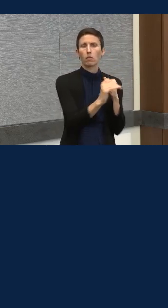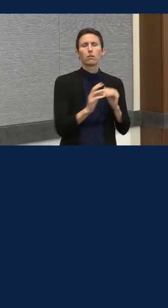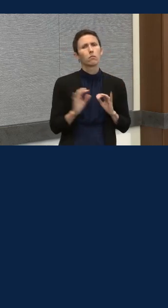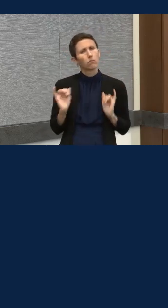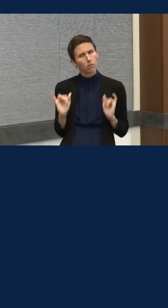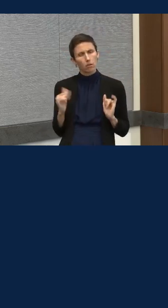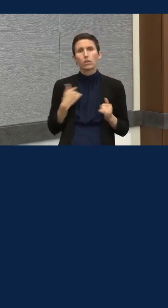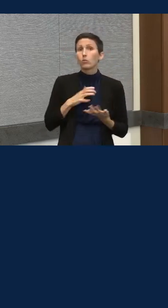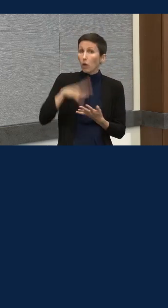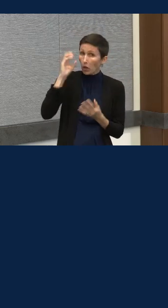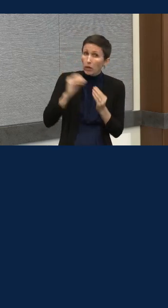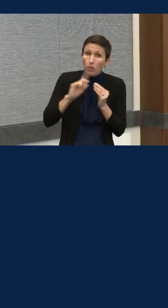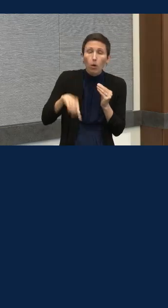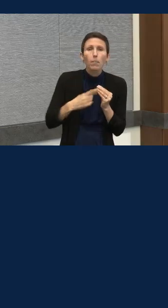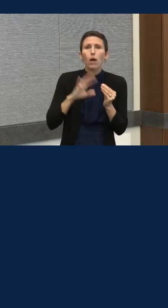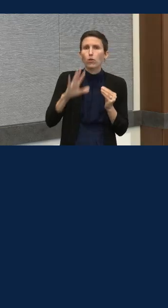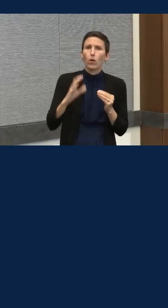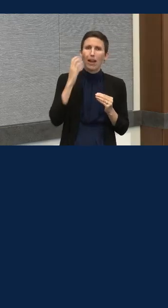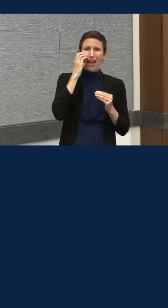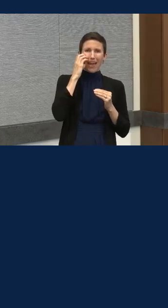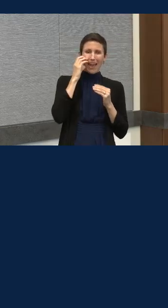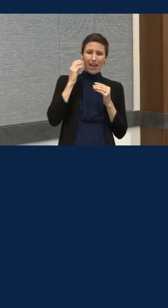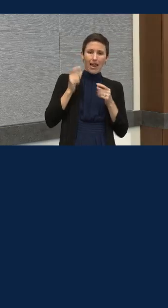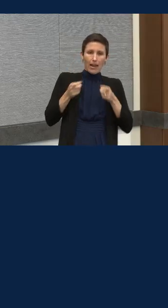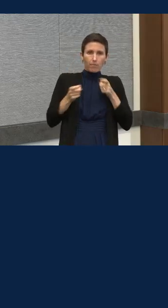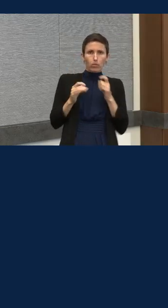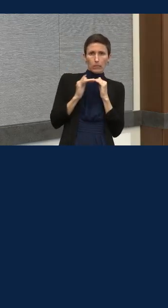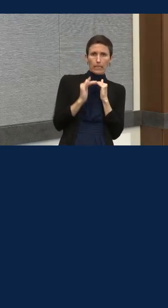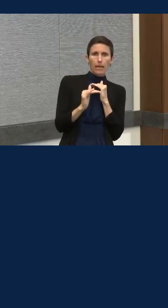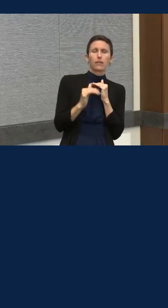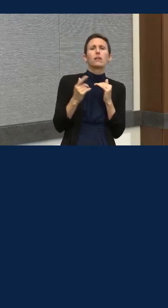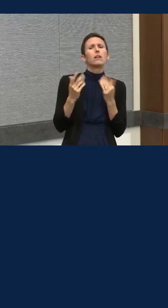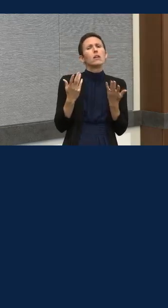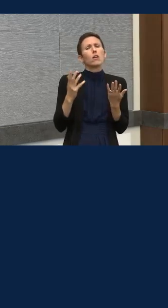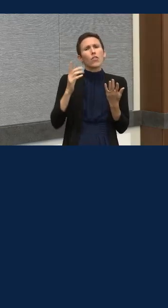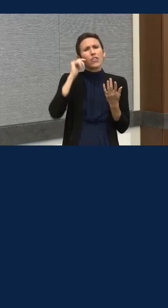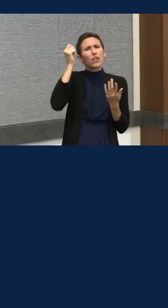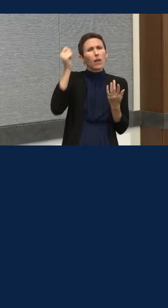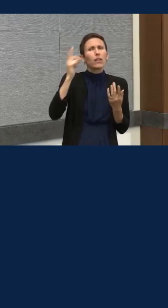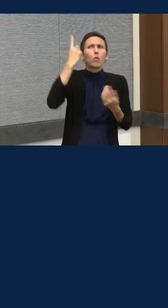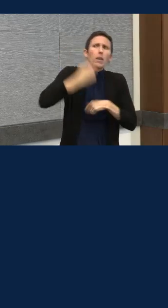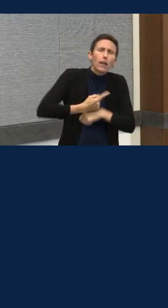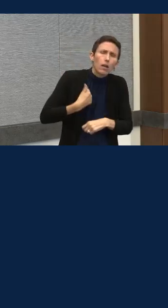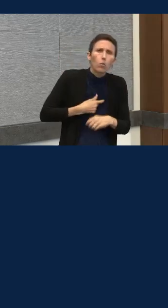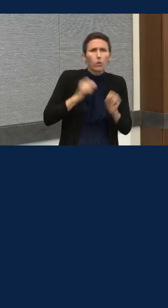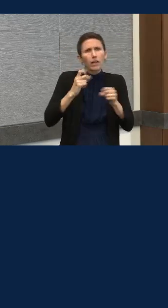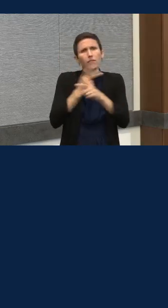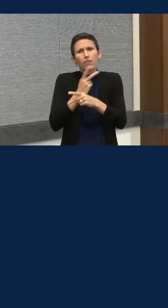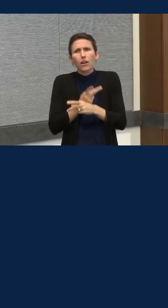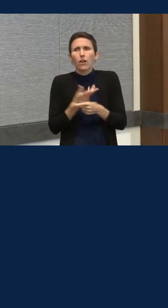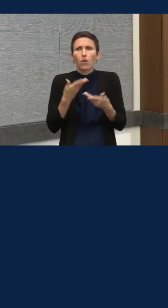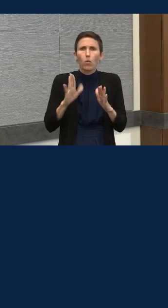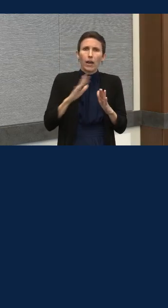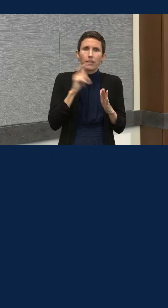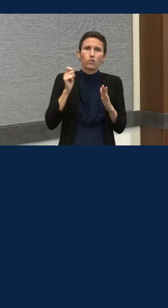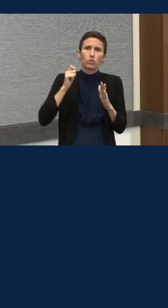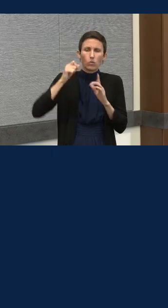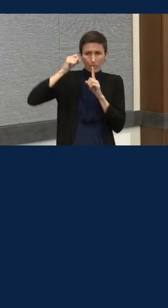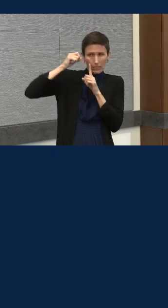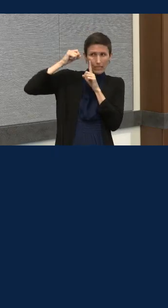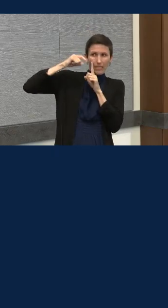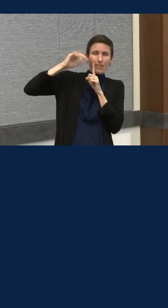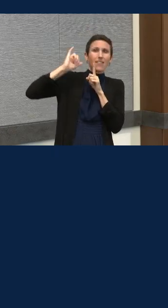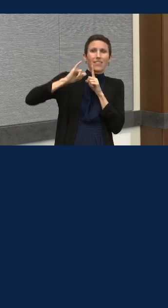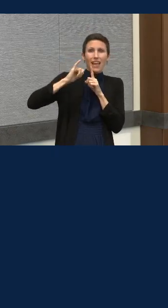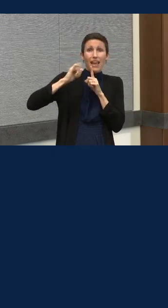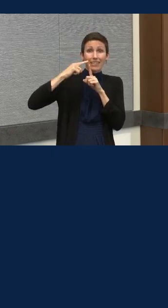the adipostat. It is theoretically possible one day to find a way to tickle the adipostat in just a certain